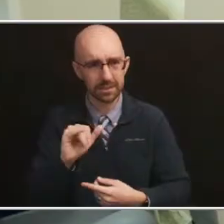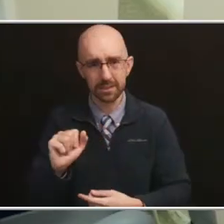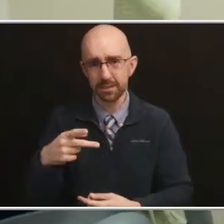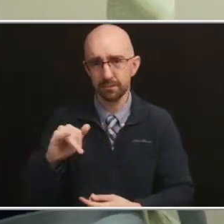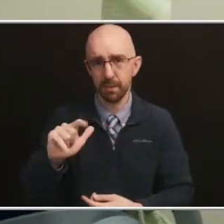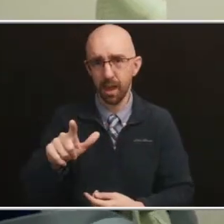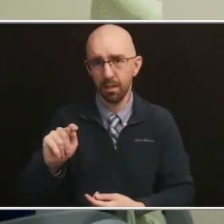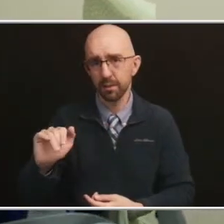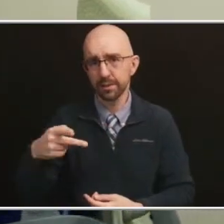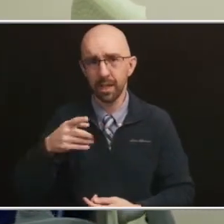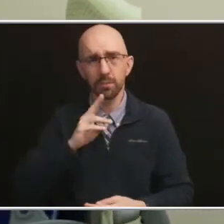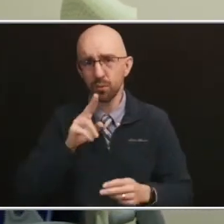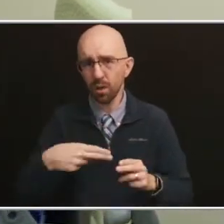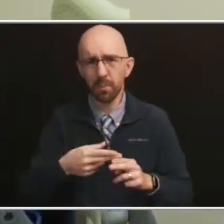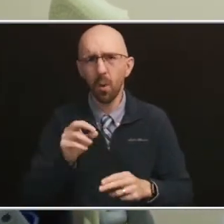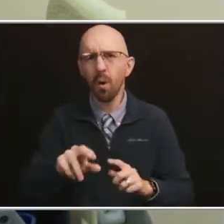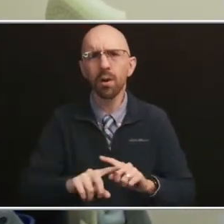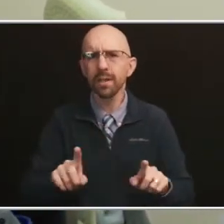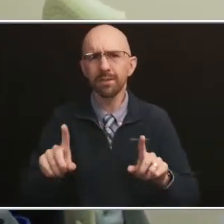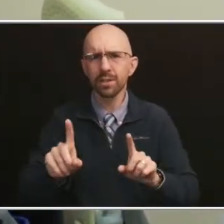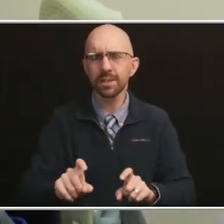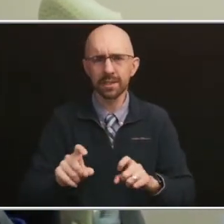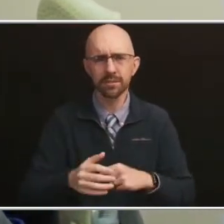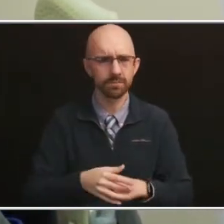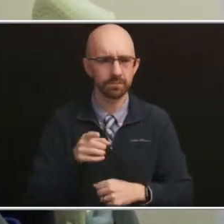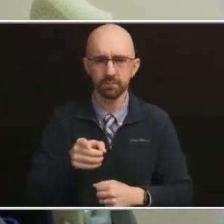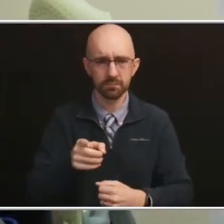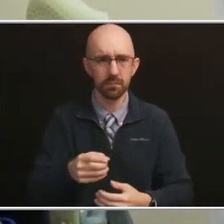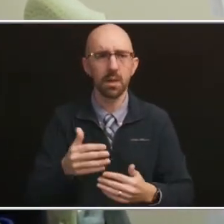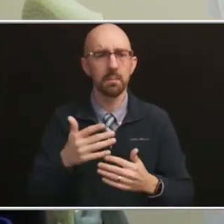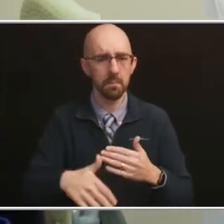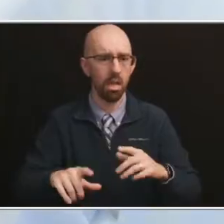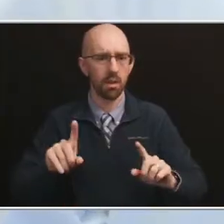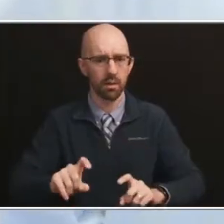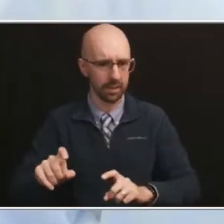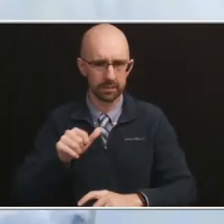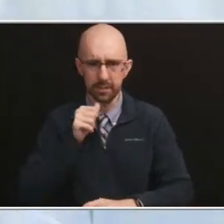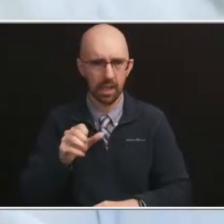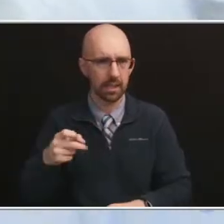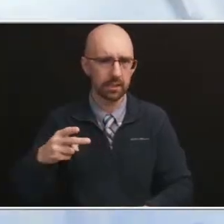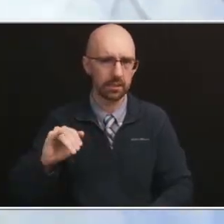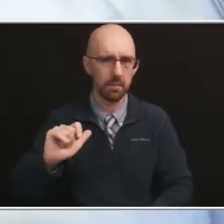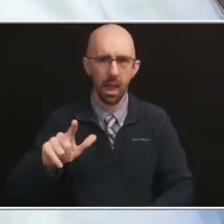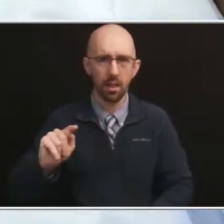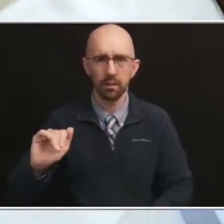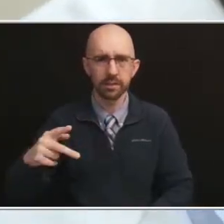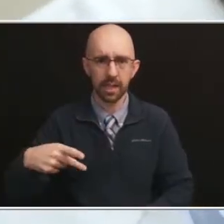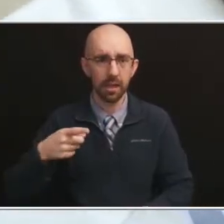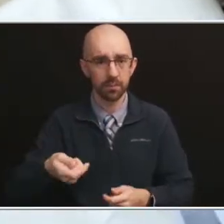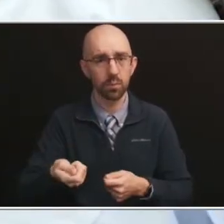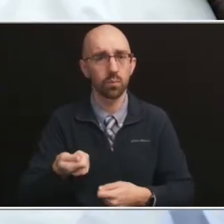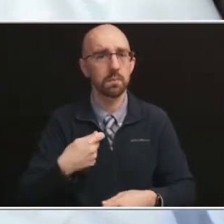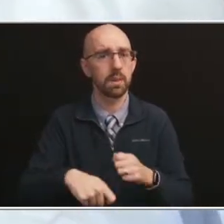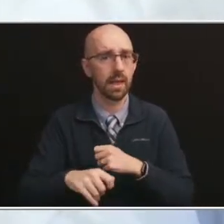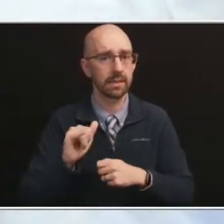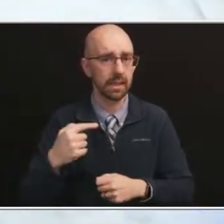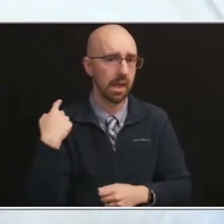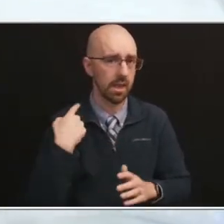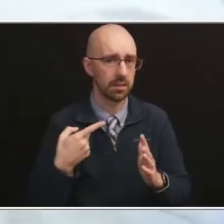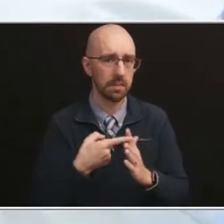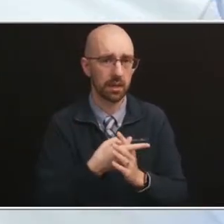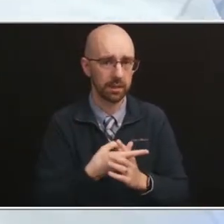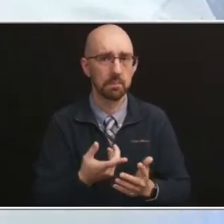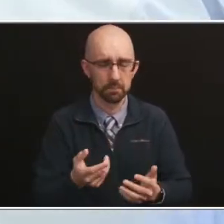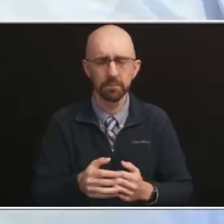is this a different test? This is a blood test, not a spinal tap. Yeah, Okay. something to replace spinal taps. Okay, which would be nice. Yeah. So you're